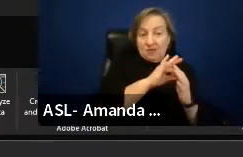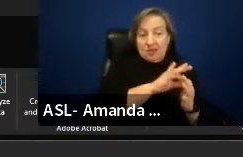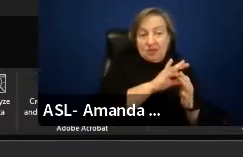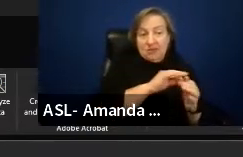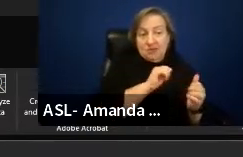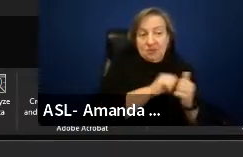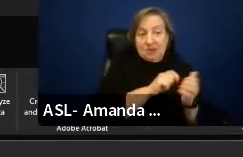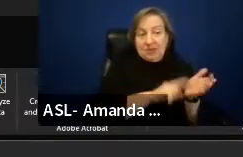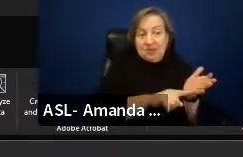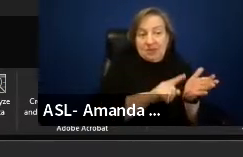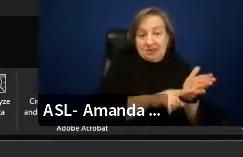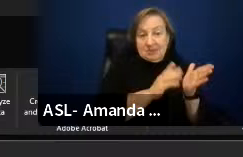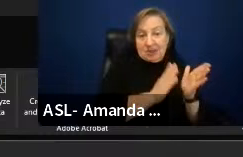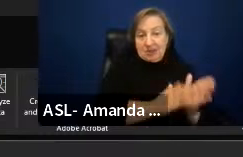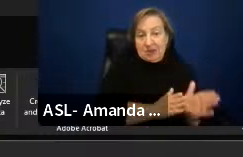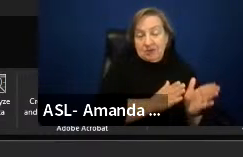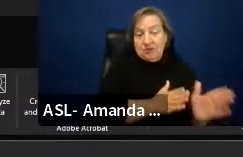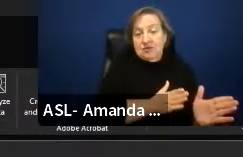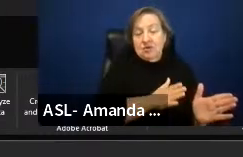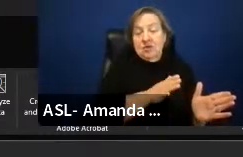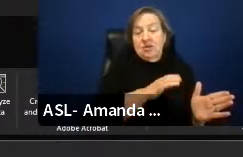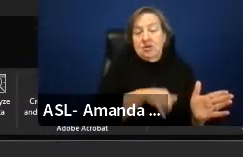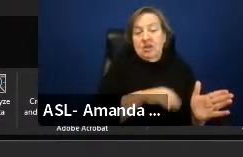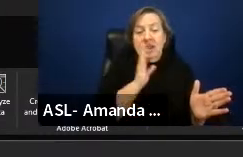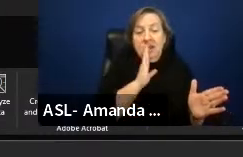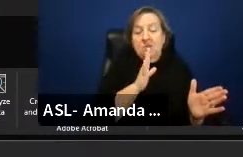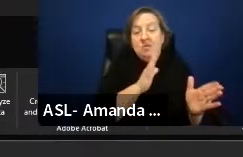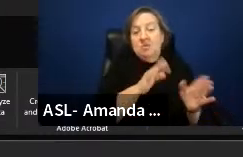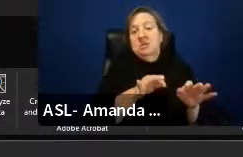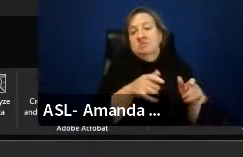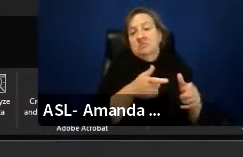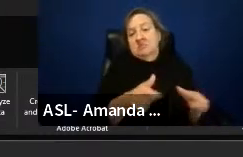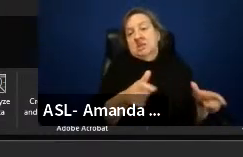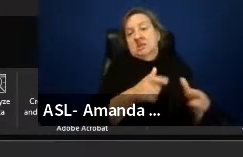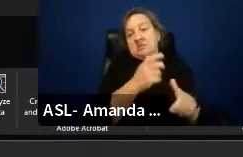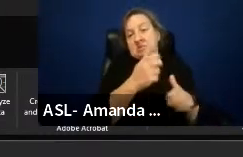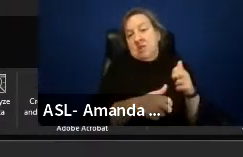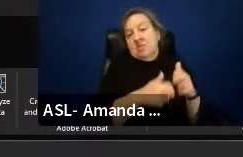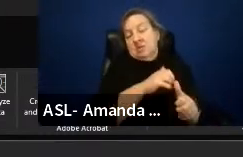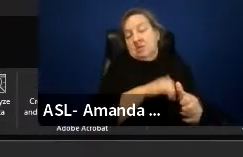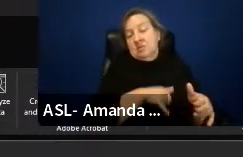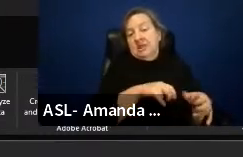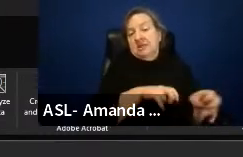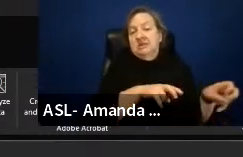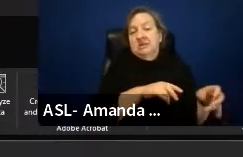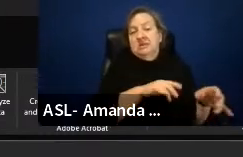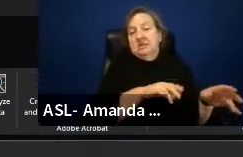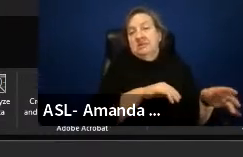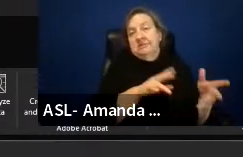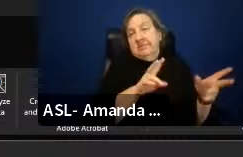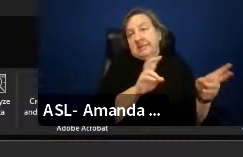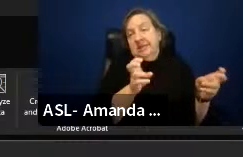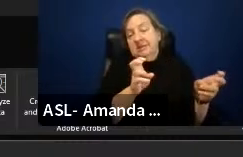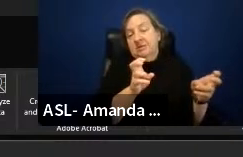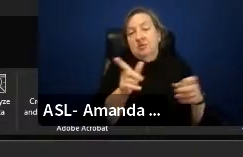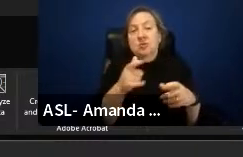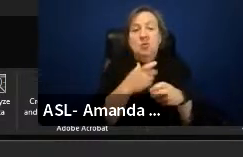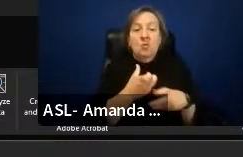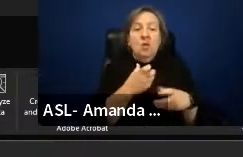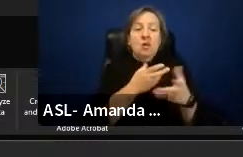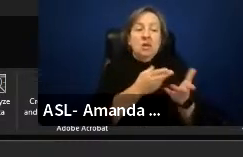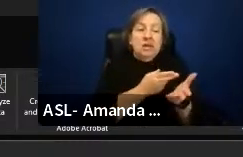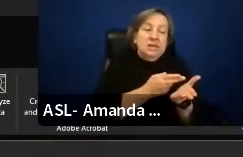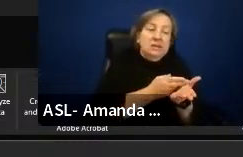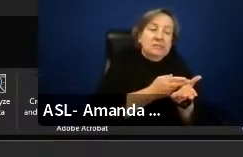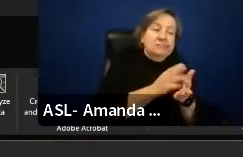the inspector, that is also a critical factor, which I think is the issue here, is that you're seeking to create integrity between